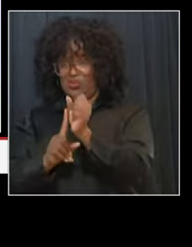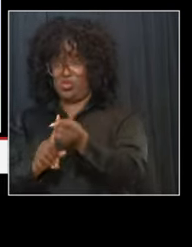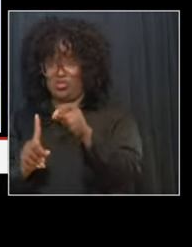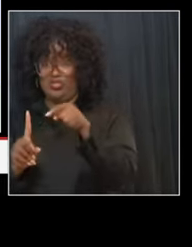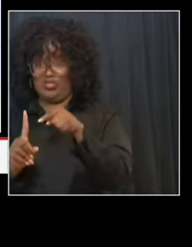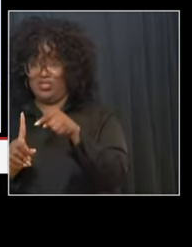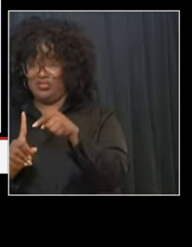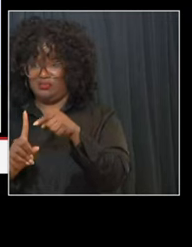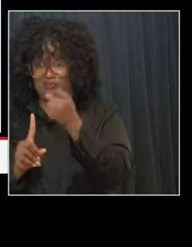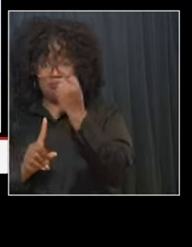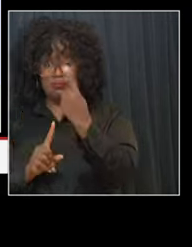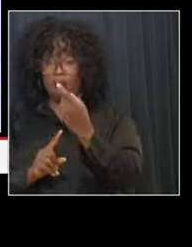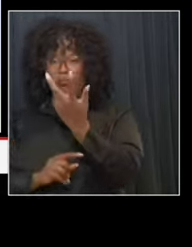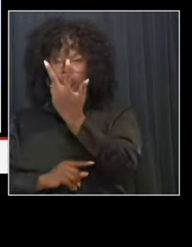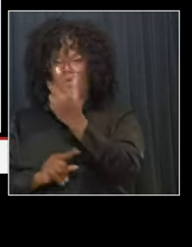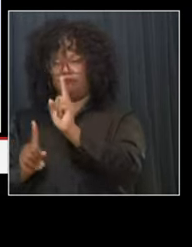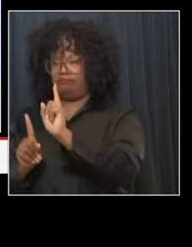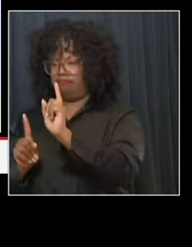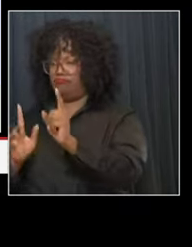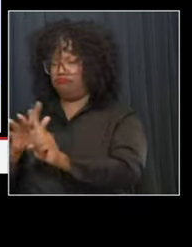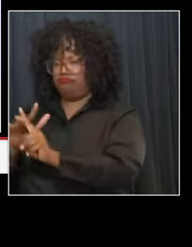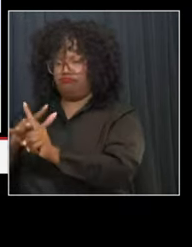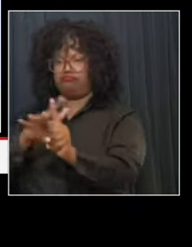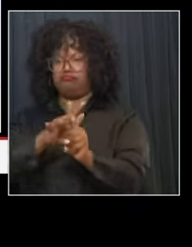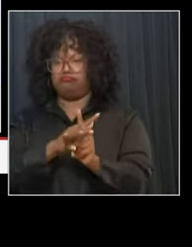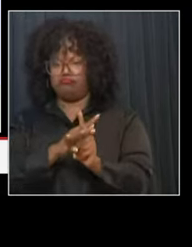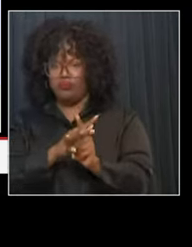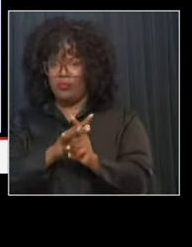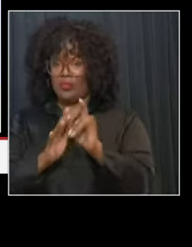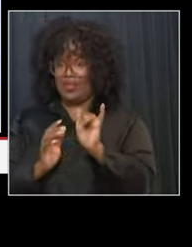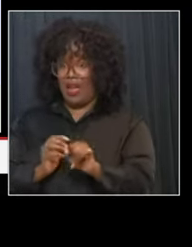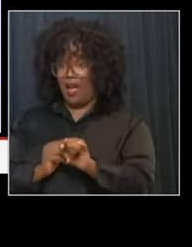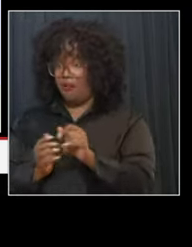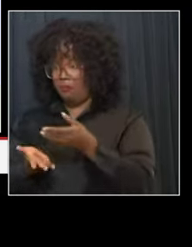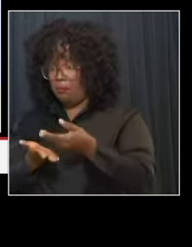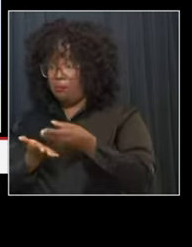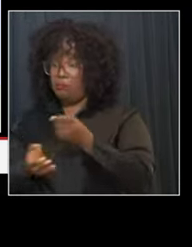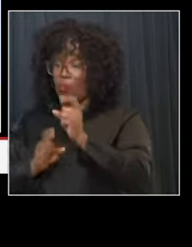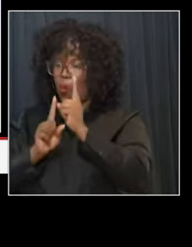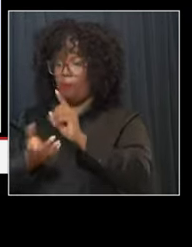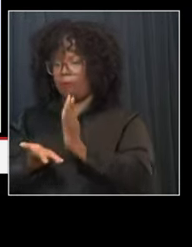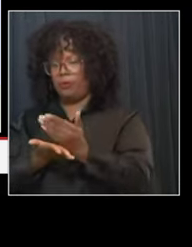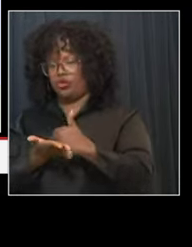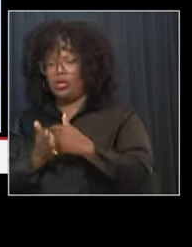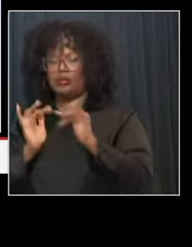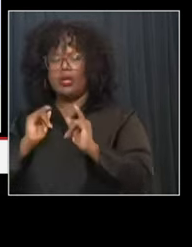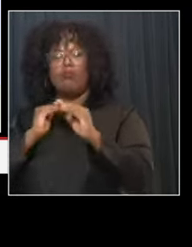that CFO Lee would deem to be balanced. Councilmember Henderson.